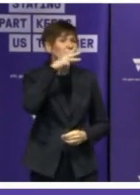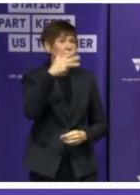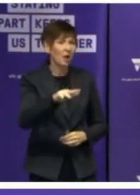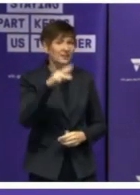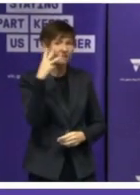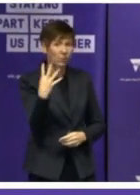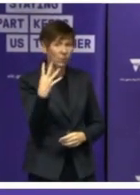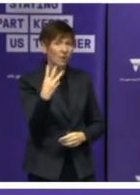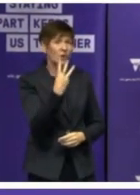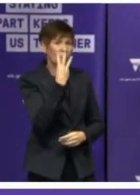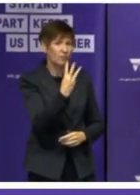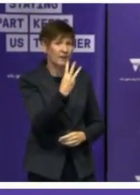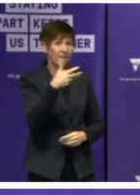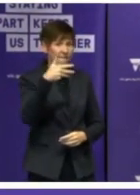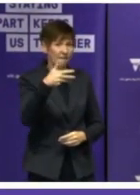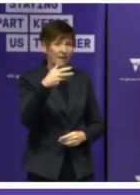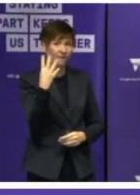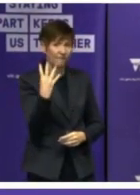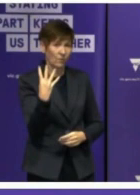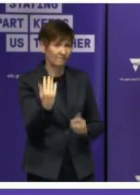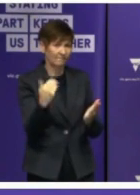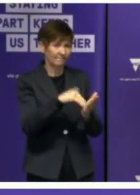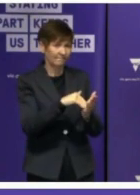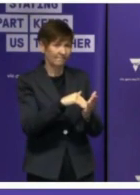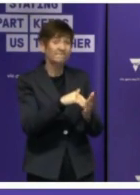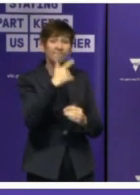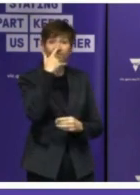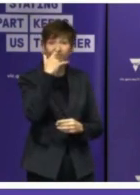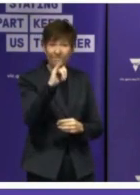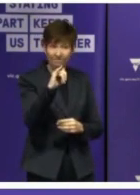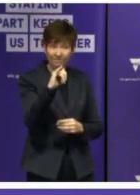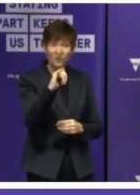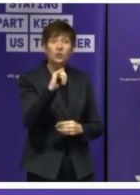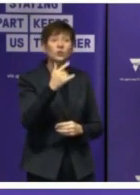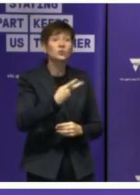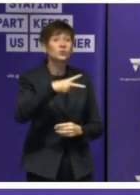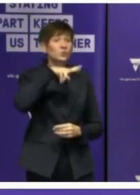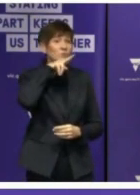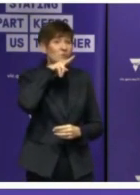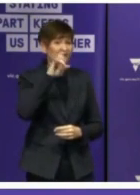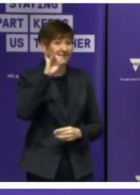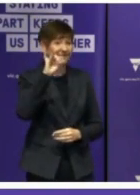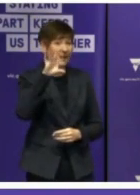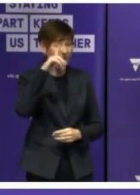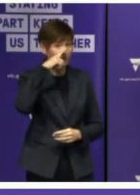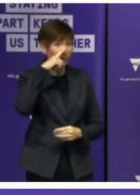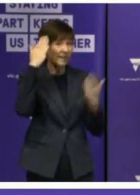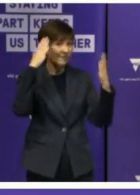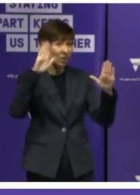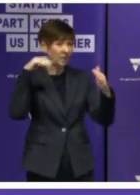update. I'm saddened to say that there have been 210 deaths due to this pandemic in